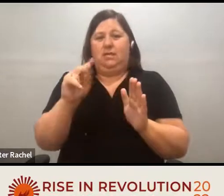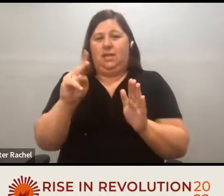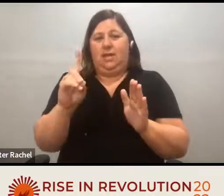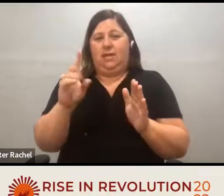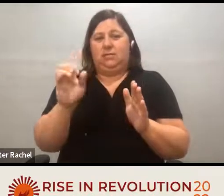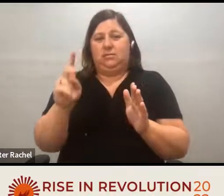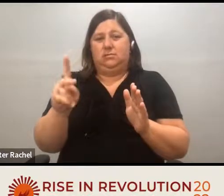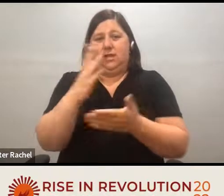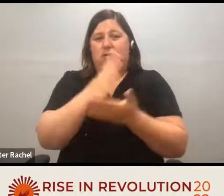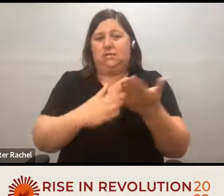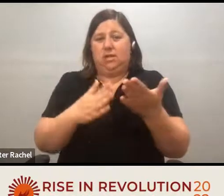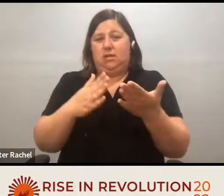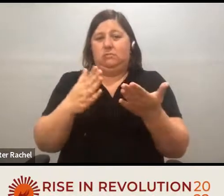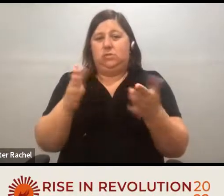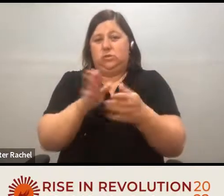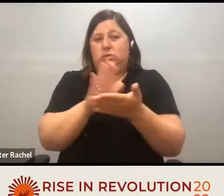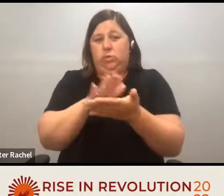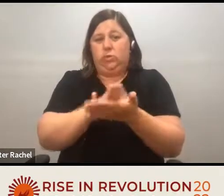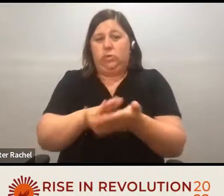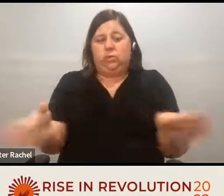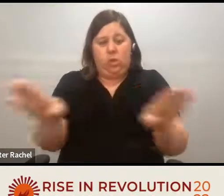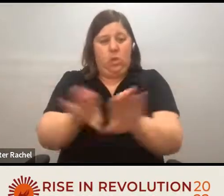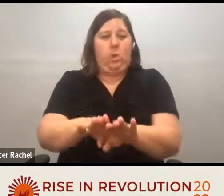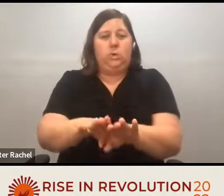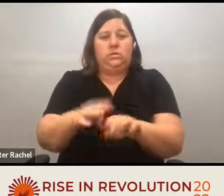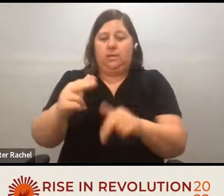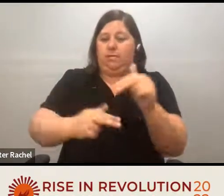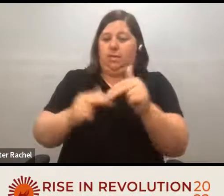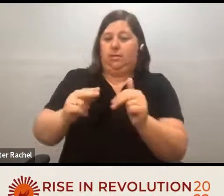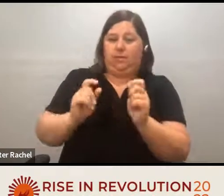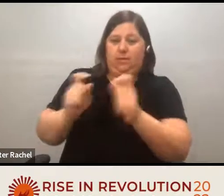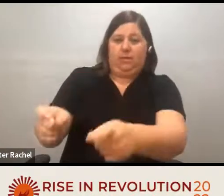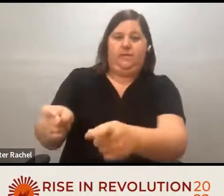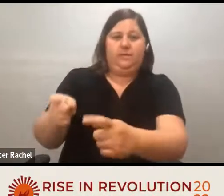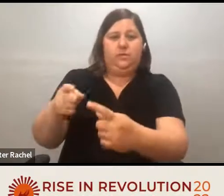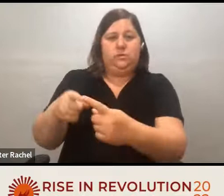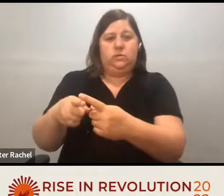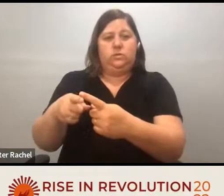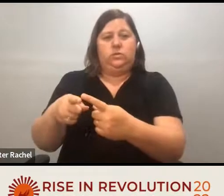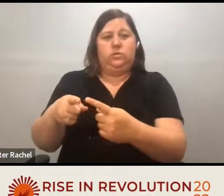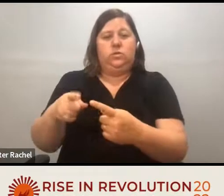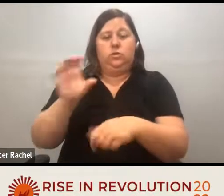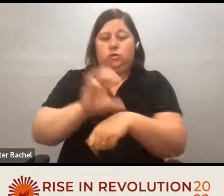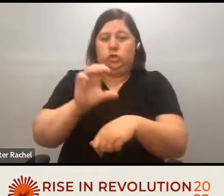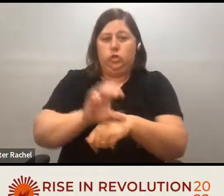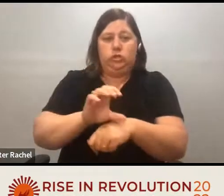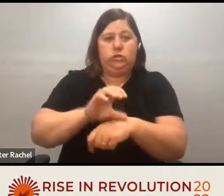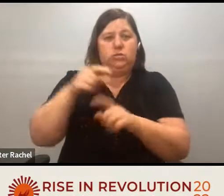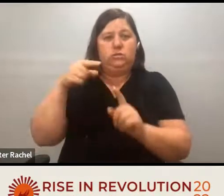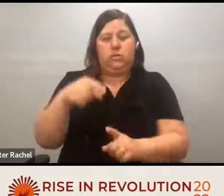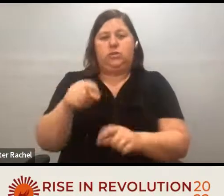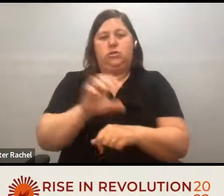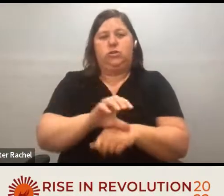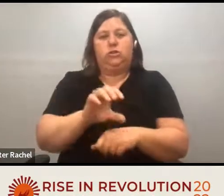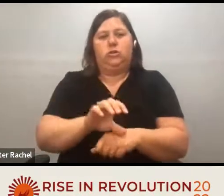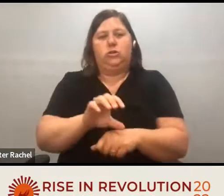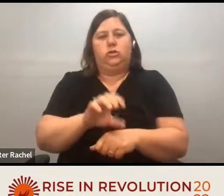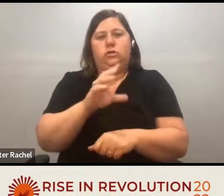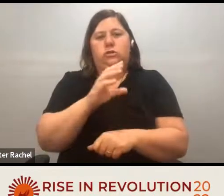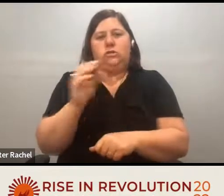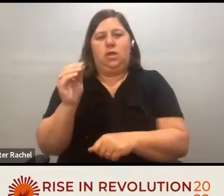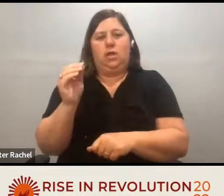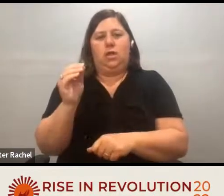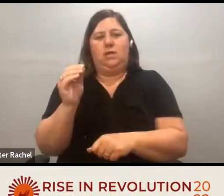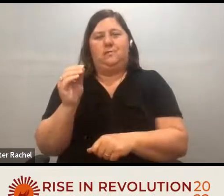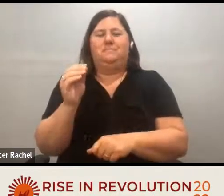that are closing down are returning their buildings to places, churches, especially churches and a